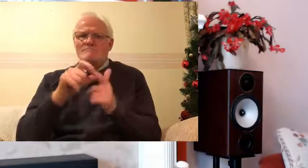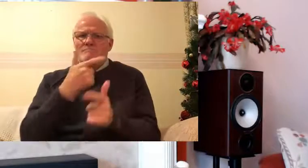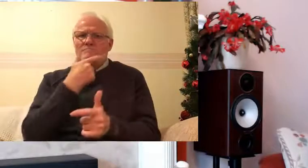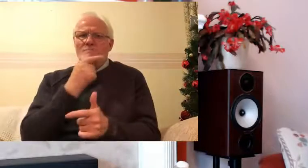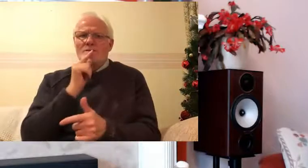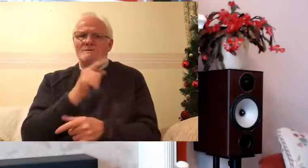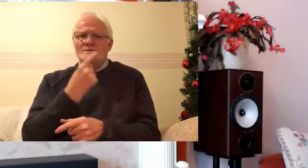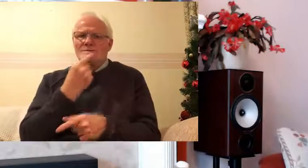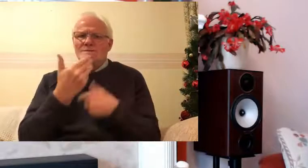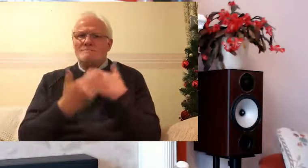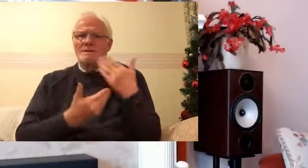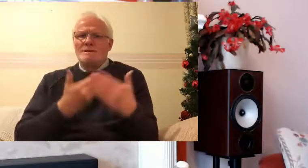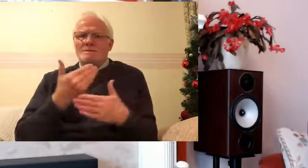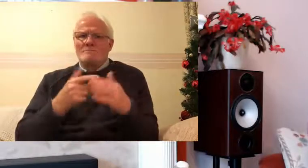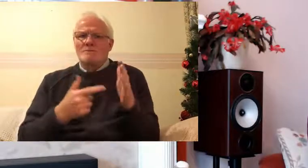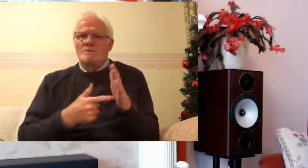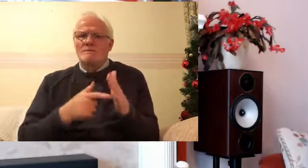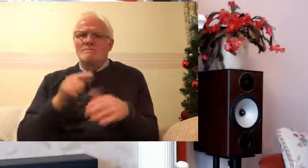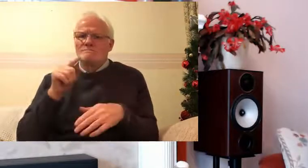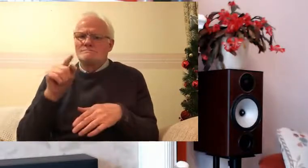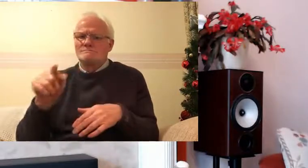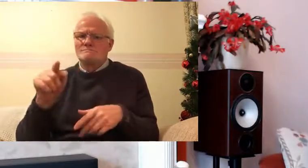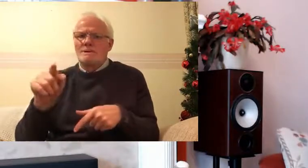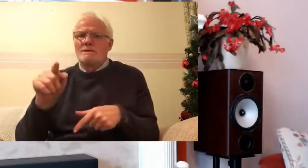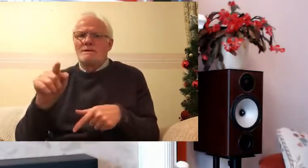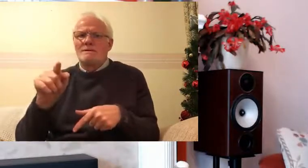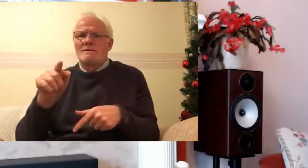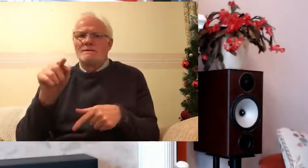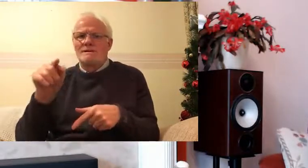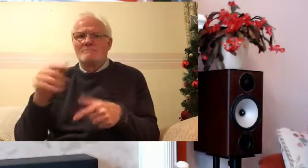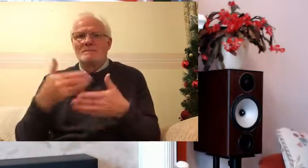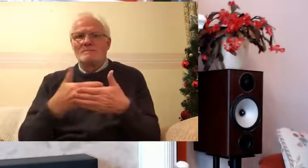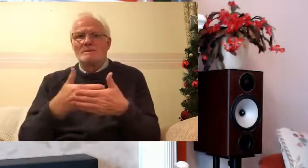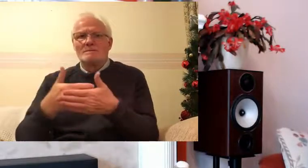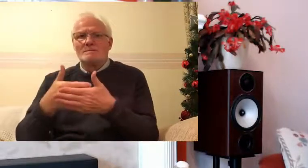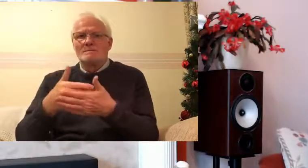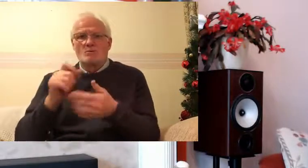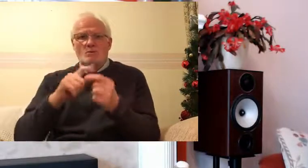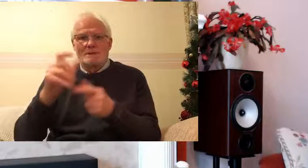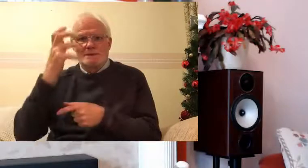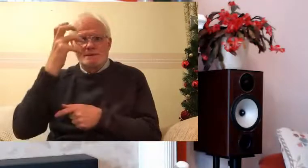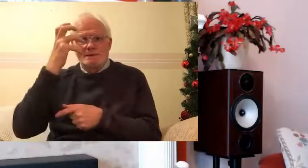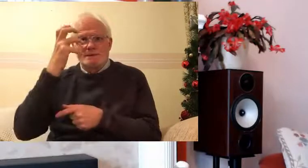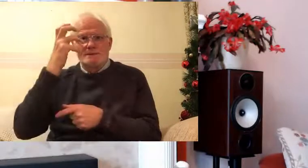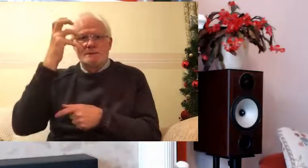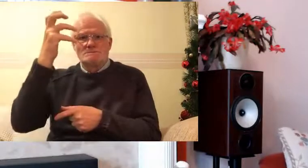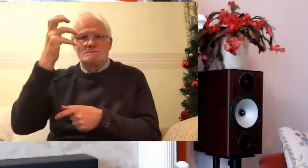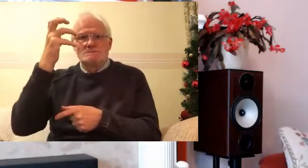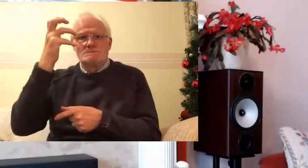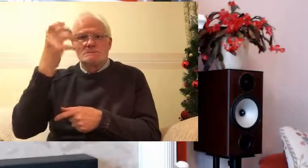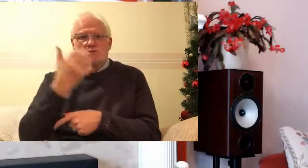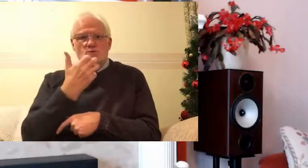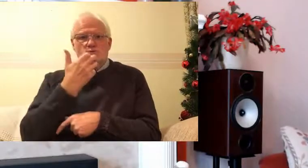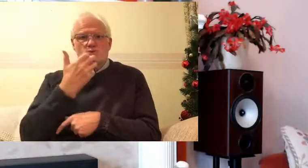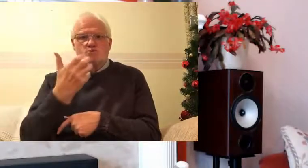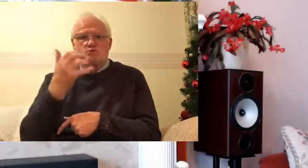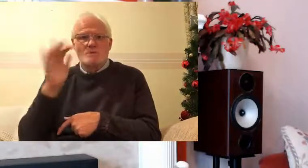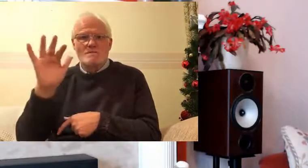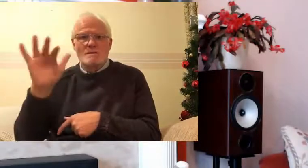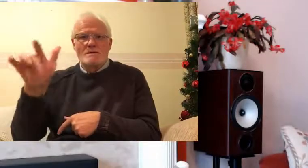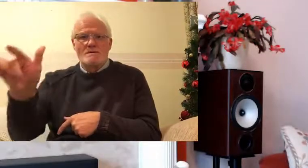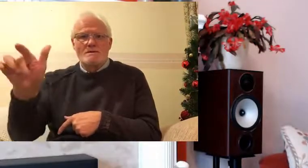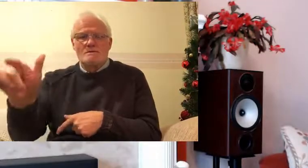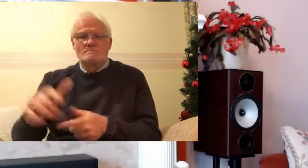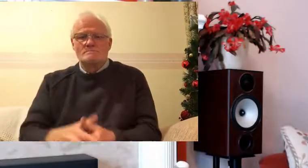Herod's men said that God's promised king would be born in Bethlehem. That's what God had told his